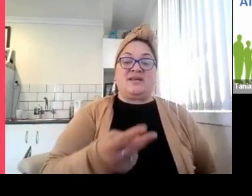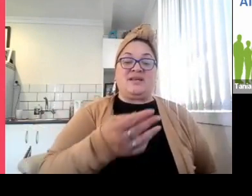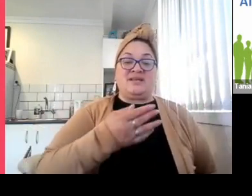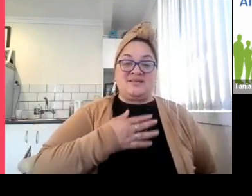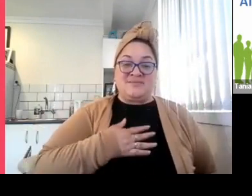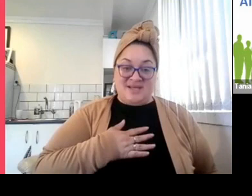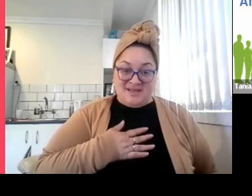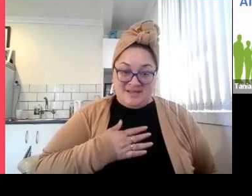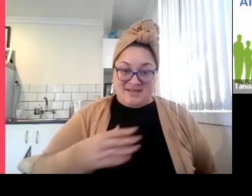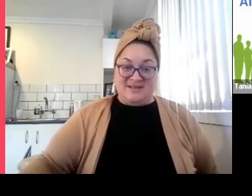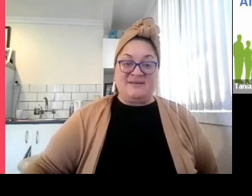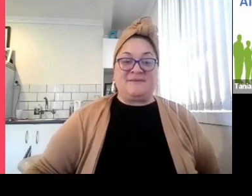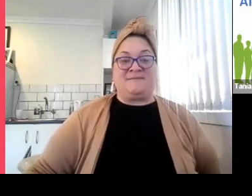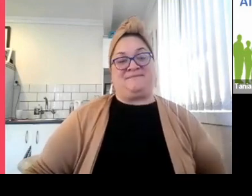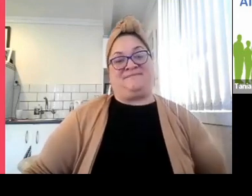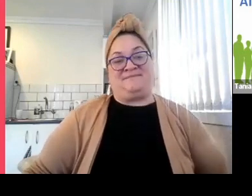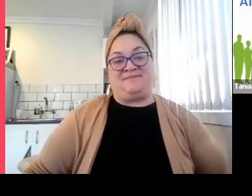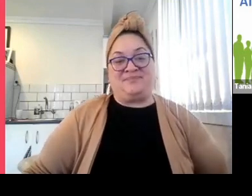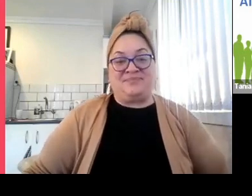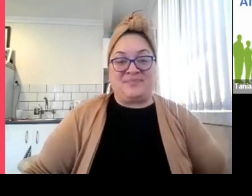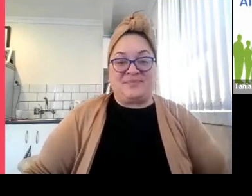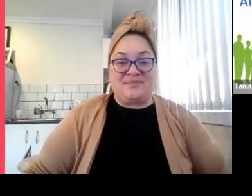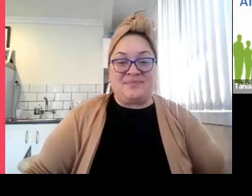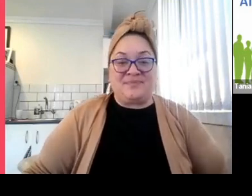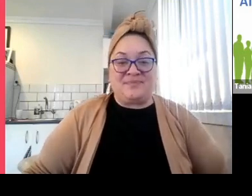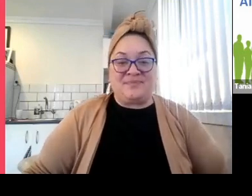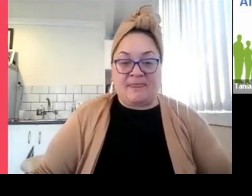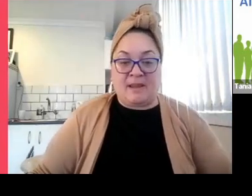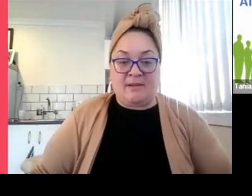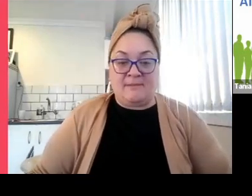that is me.